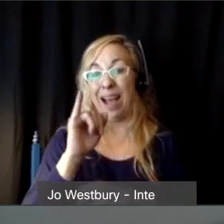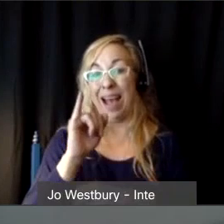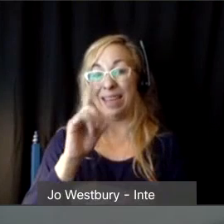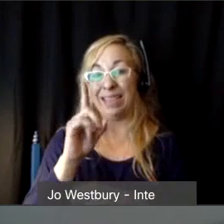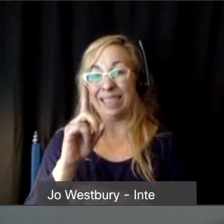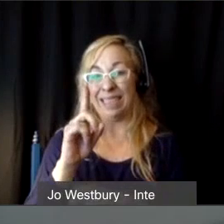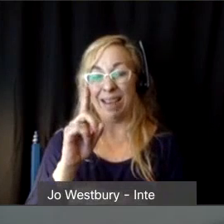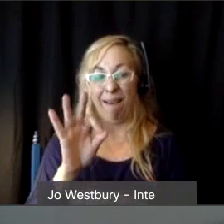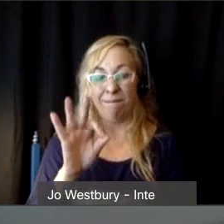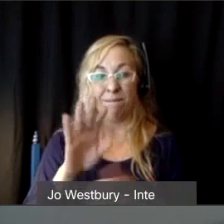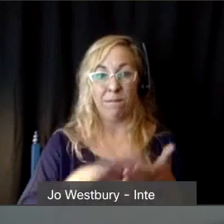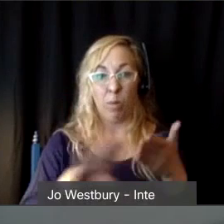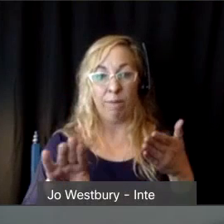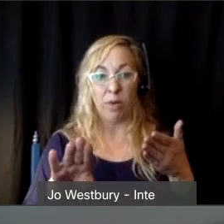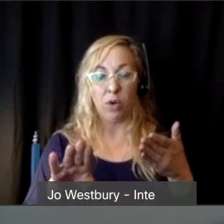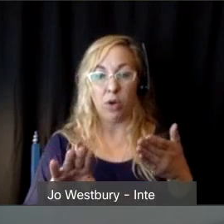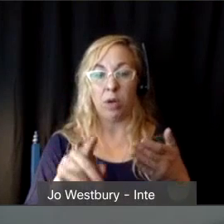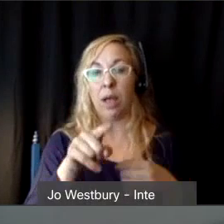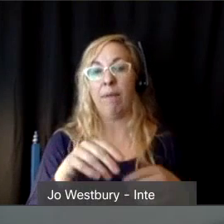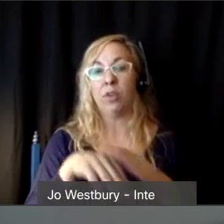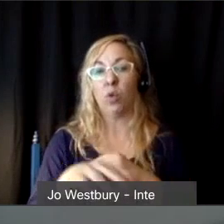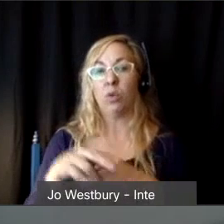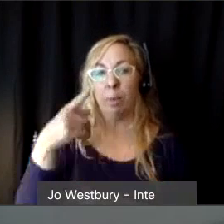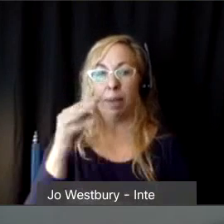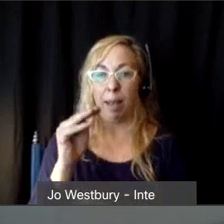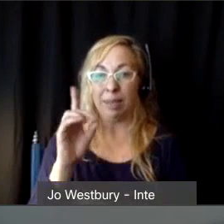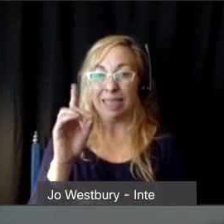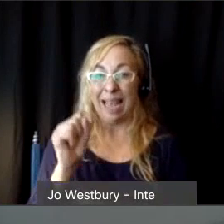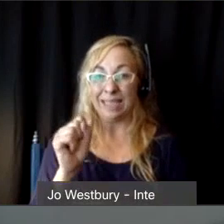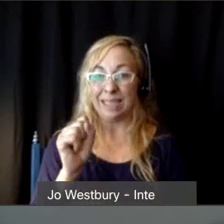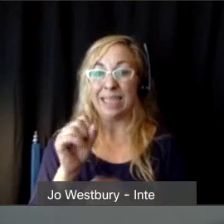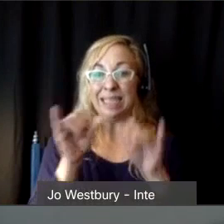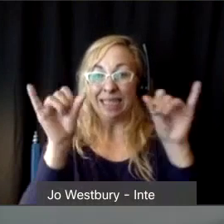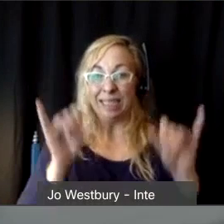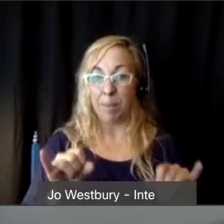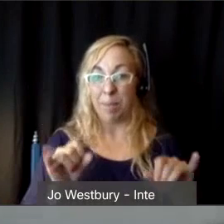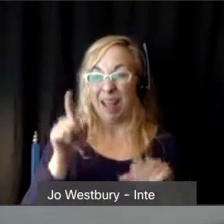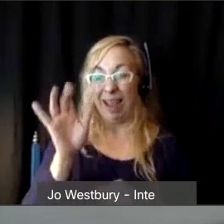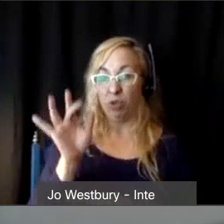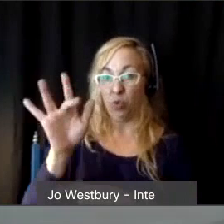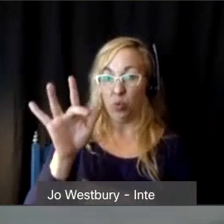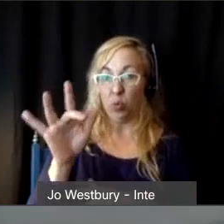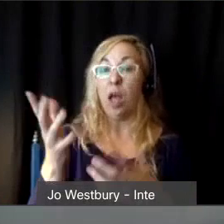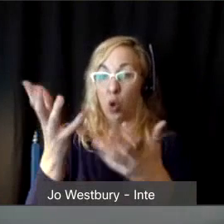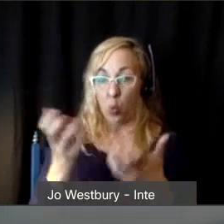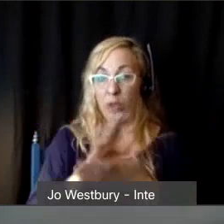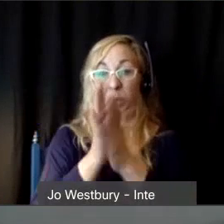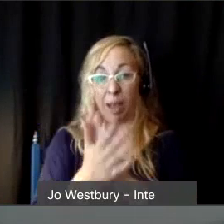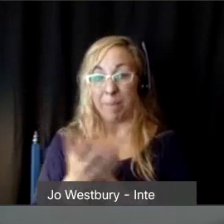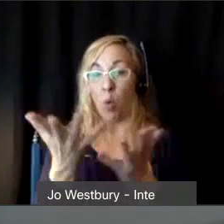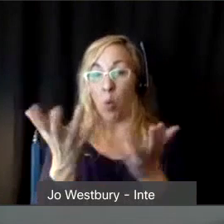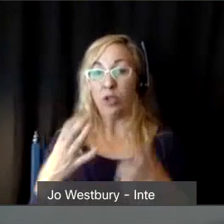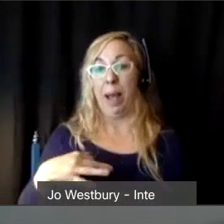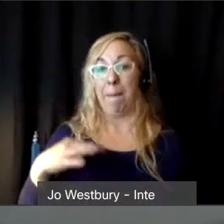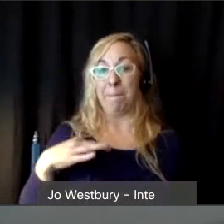waiver, providers need to go into the PMDS system and designate that they would like to become and apply for the assistive technology